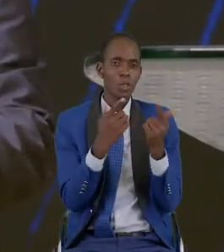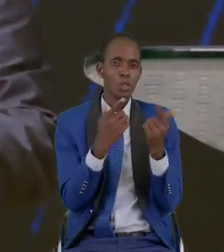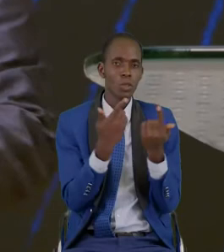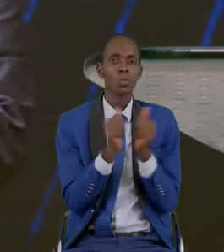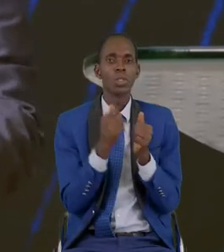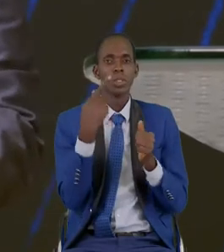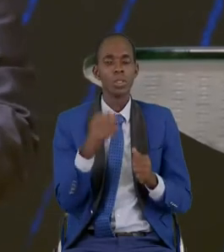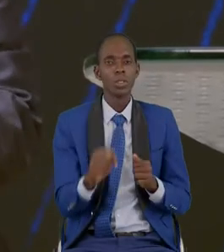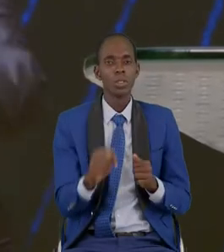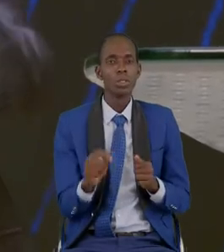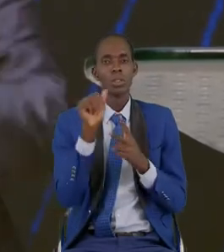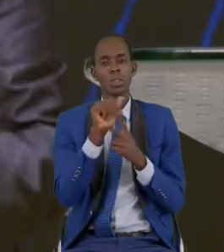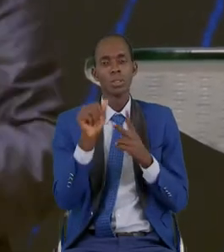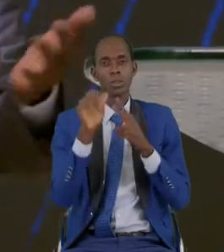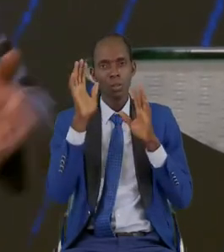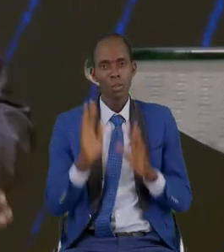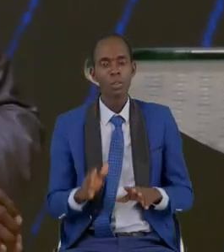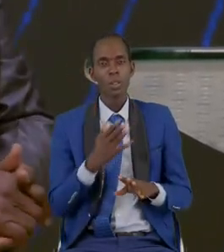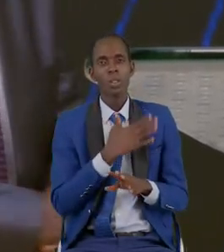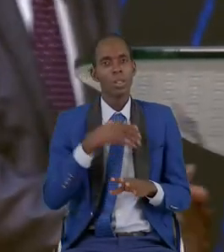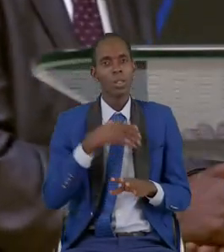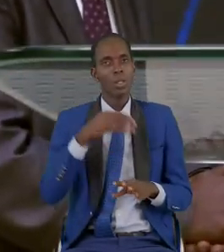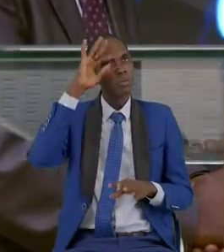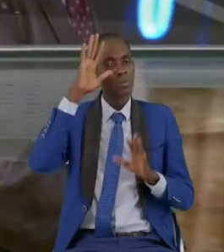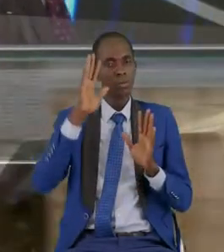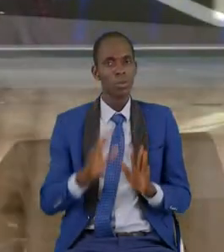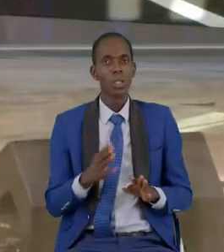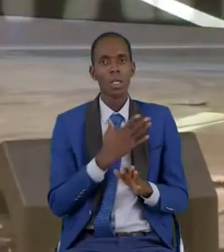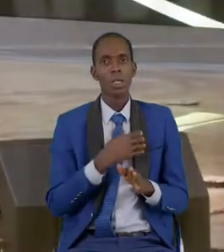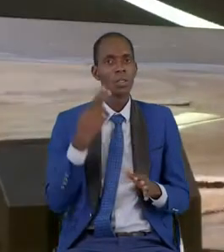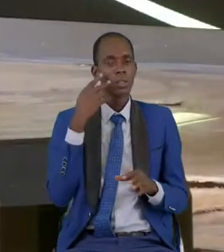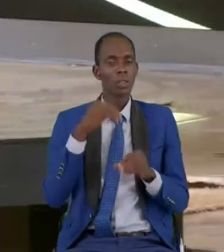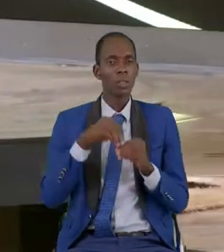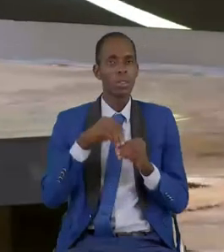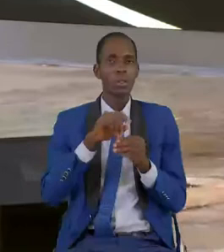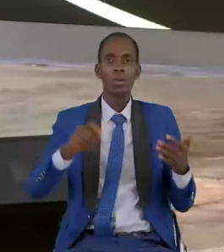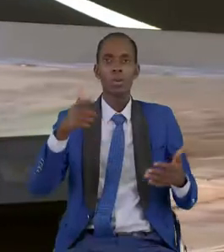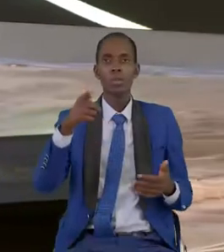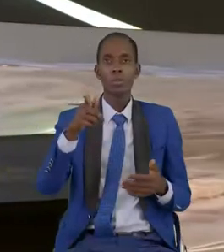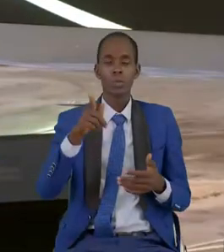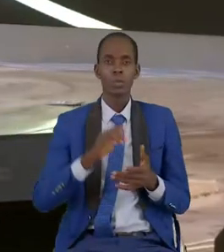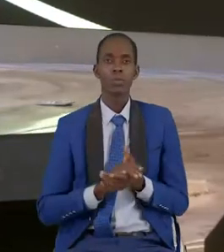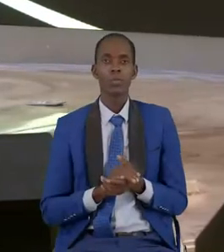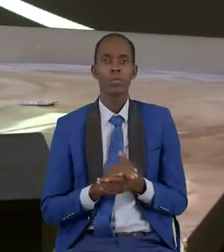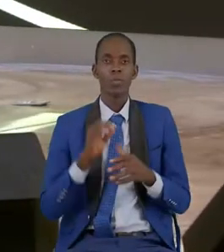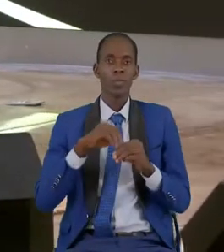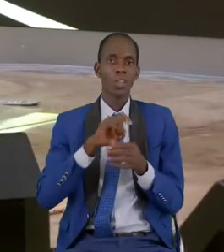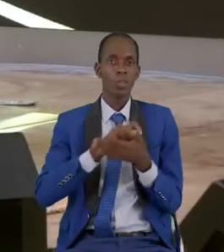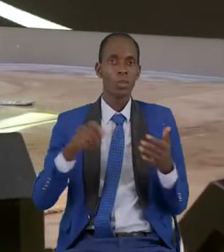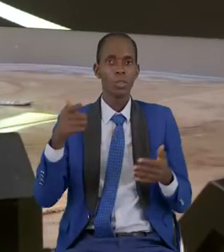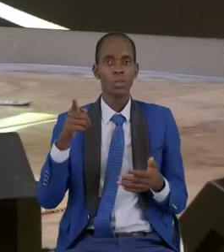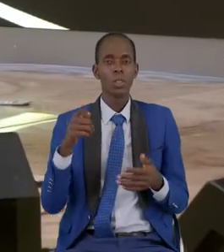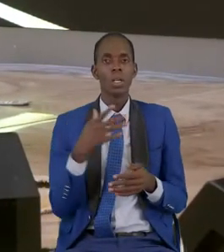all the sorcerers and everybody. And then it says in verse 21, it tells us,